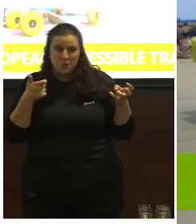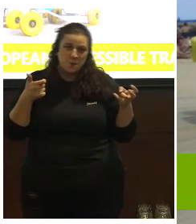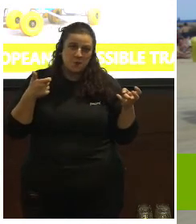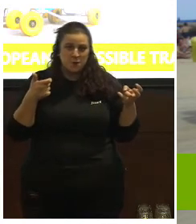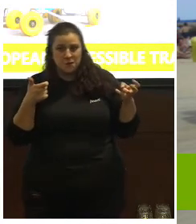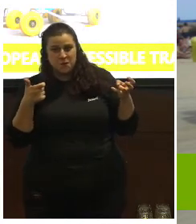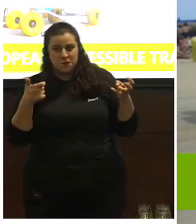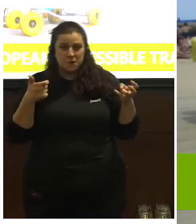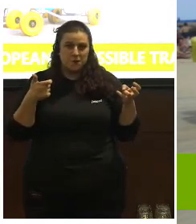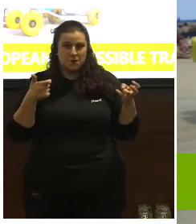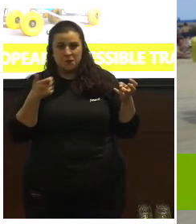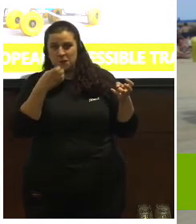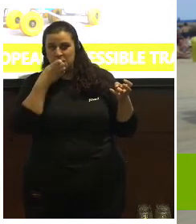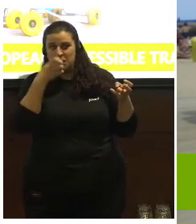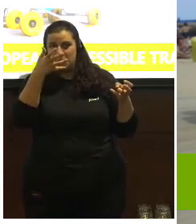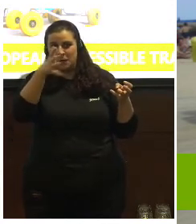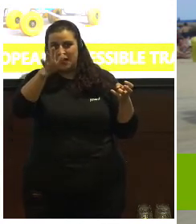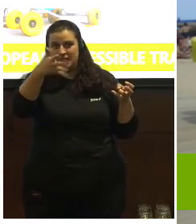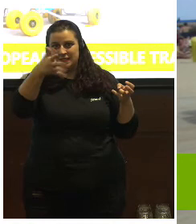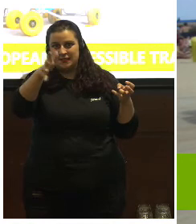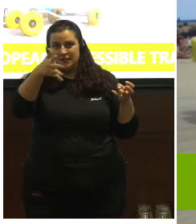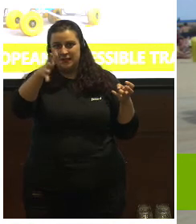Más o menos, vale.